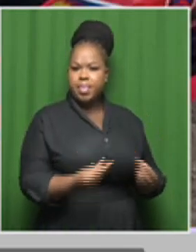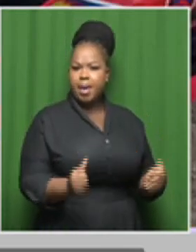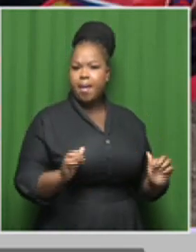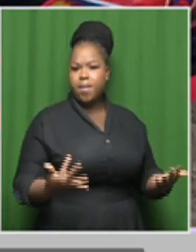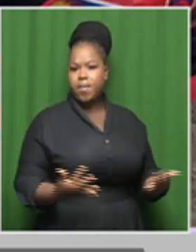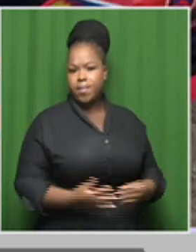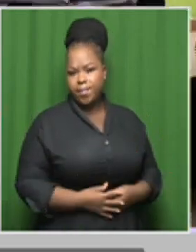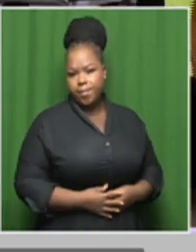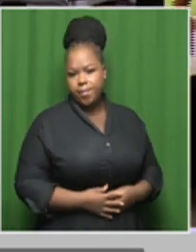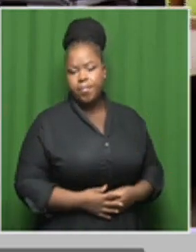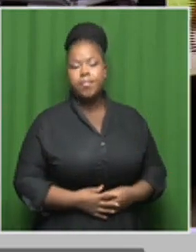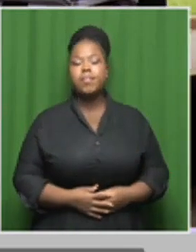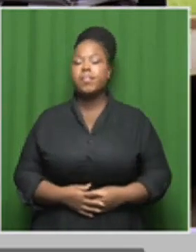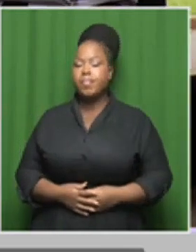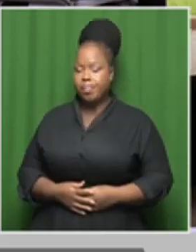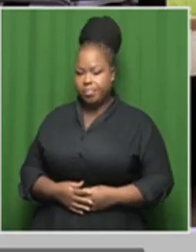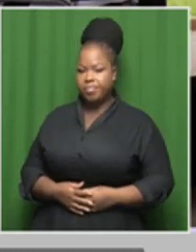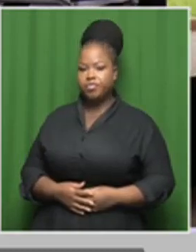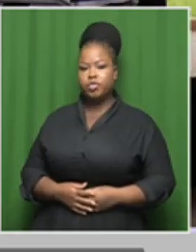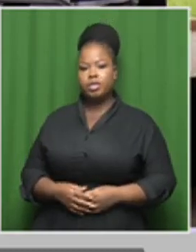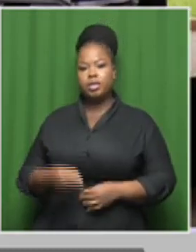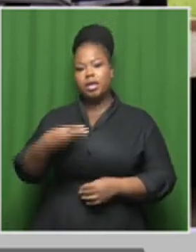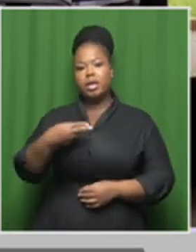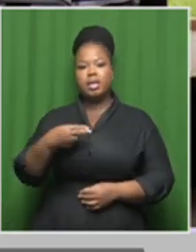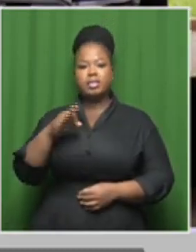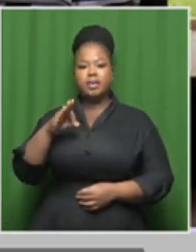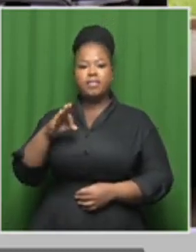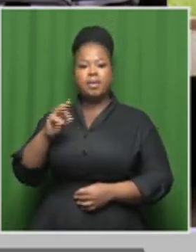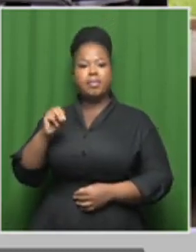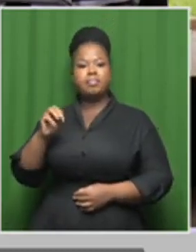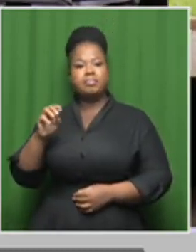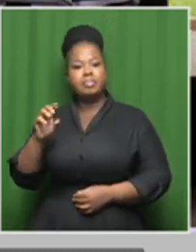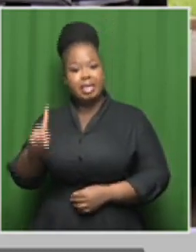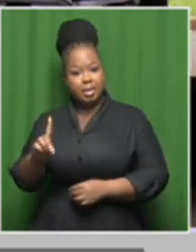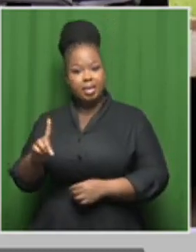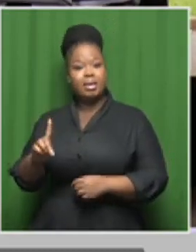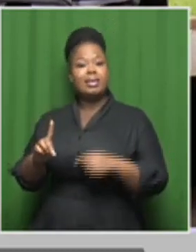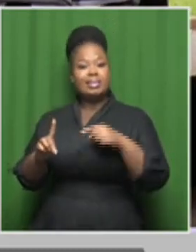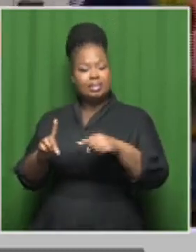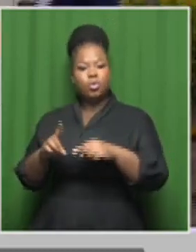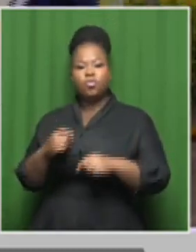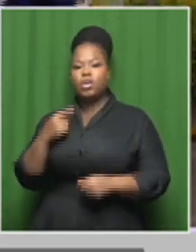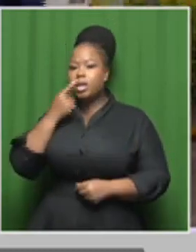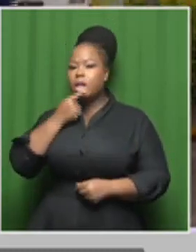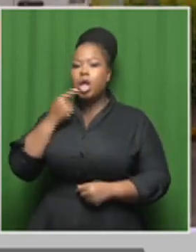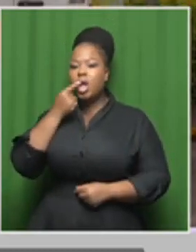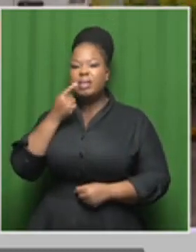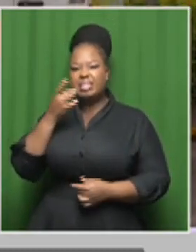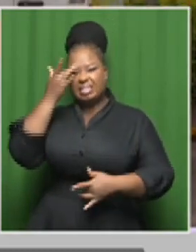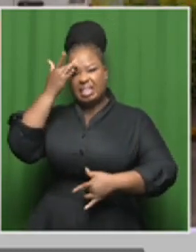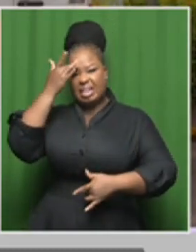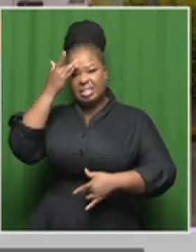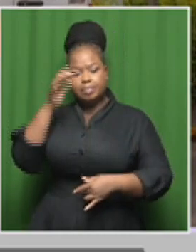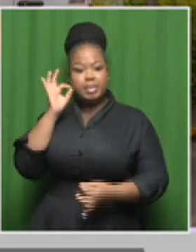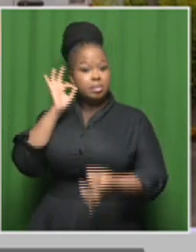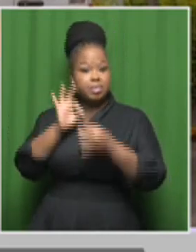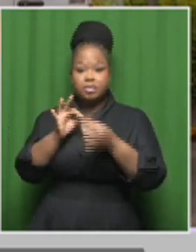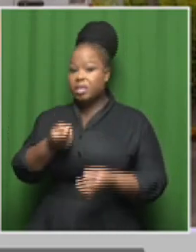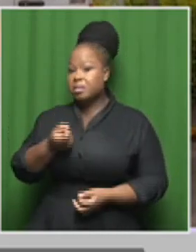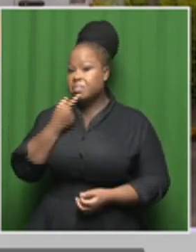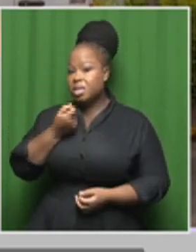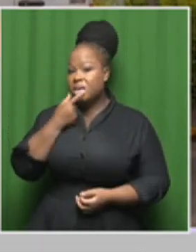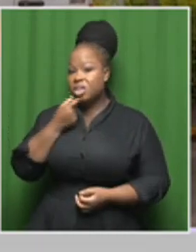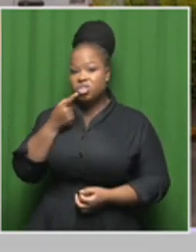All right, so as hand, foot, and mouth disease is a mild disease with no specific medication